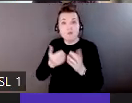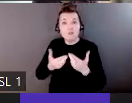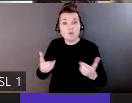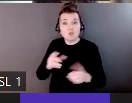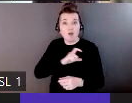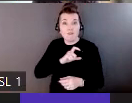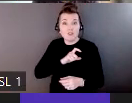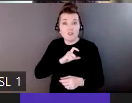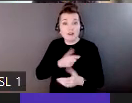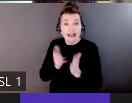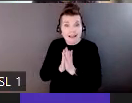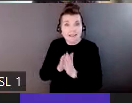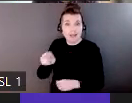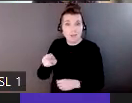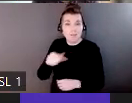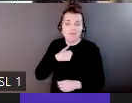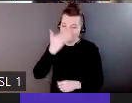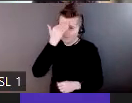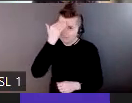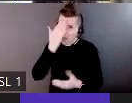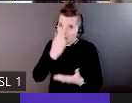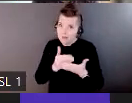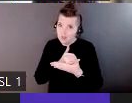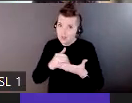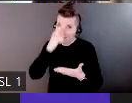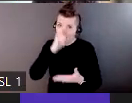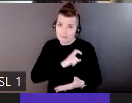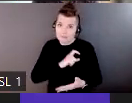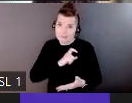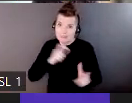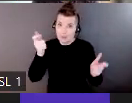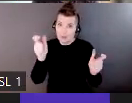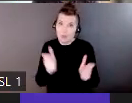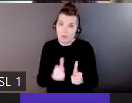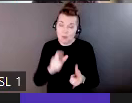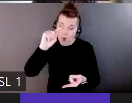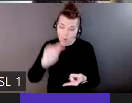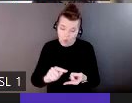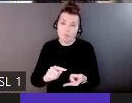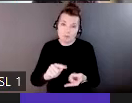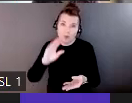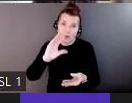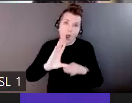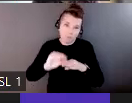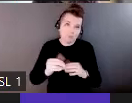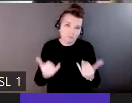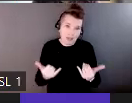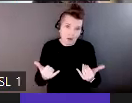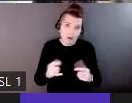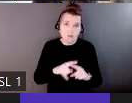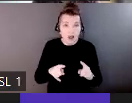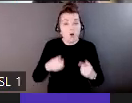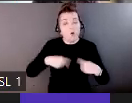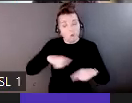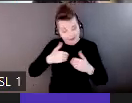have shrunk across Ontario, and those type of departments have shrank. I know in our department they have, but we now have community engagement